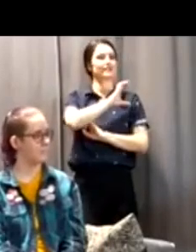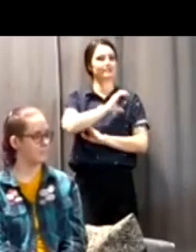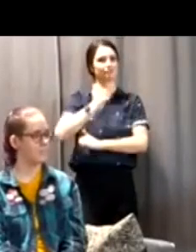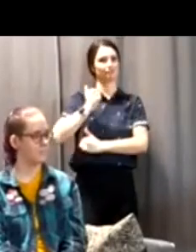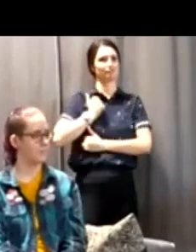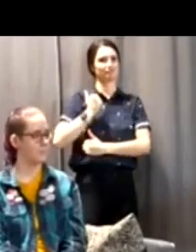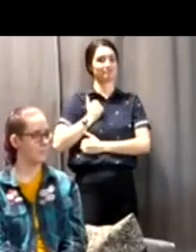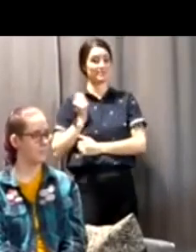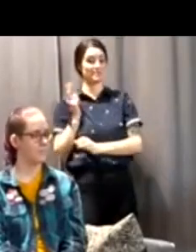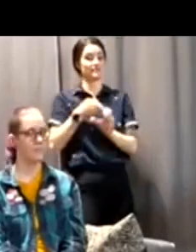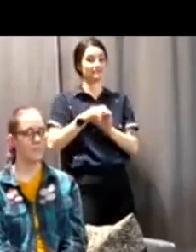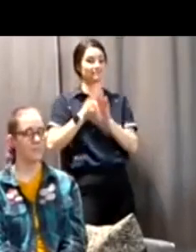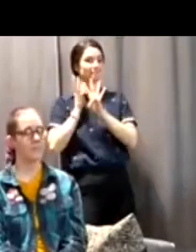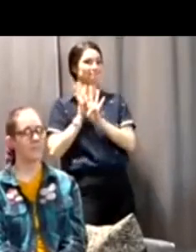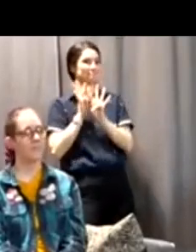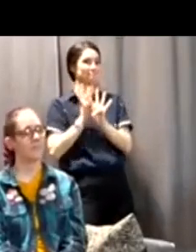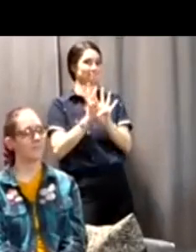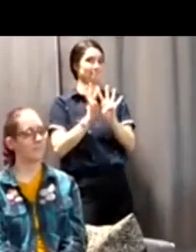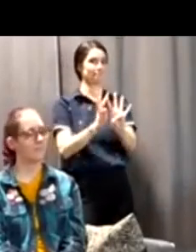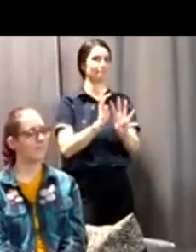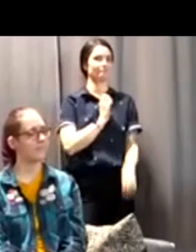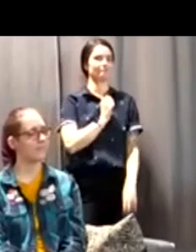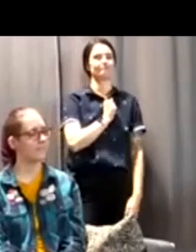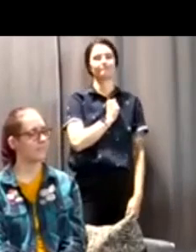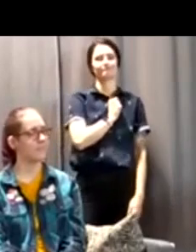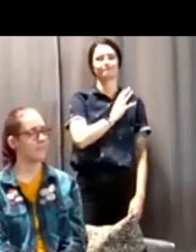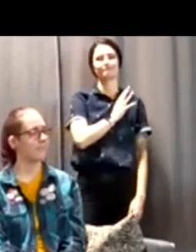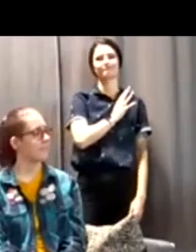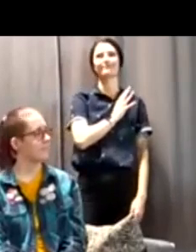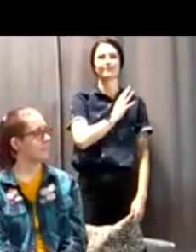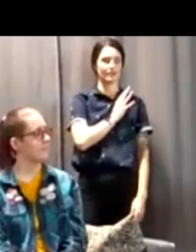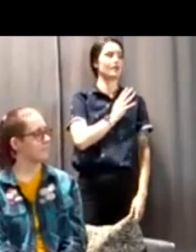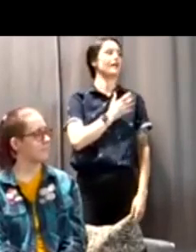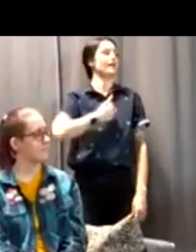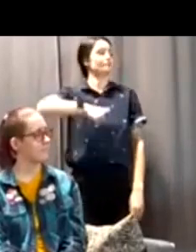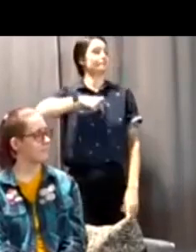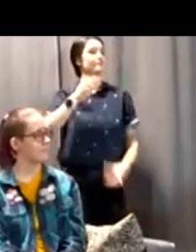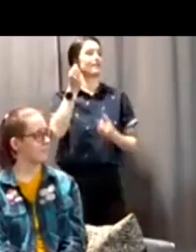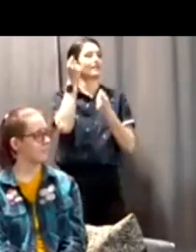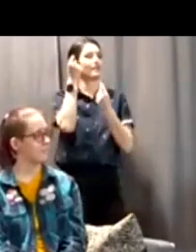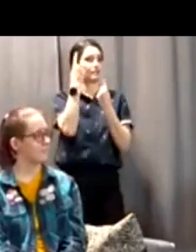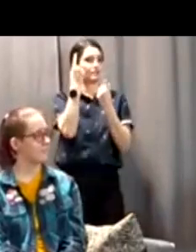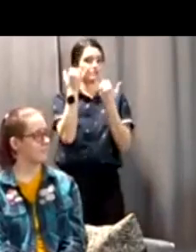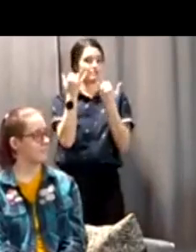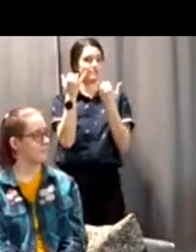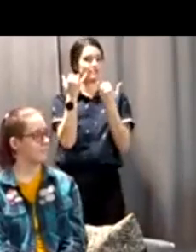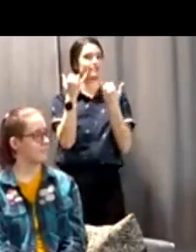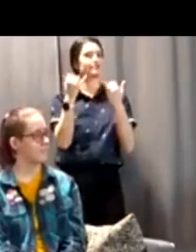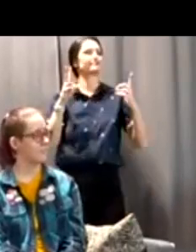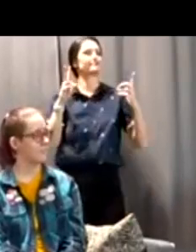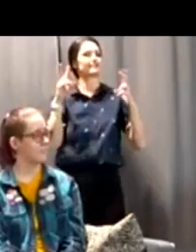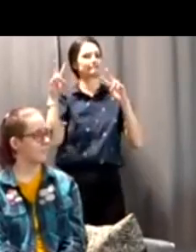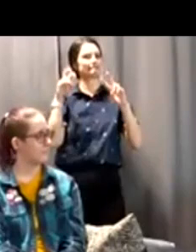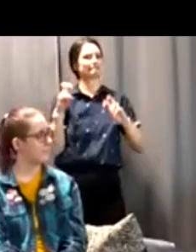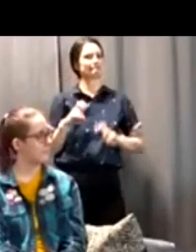parades. I certainly completely understand why we're looking at that now as problematic,